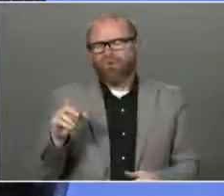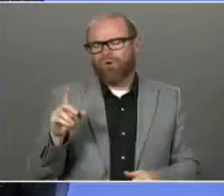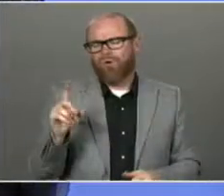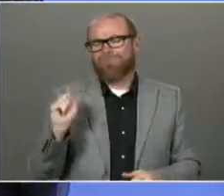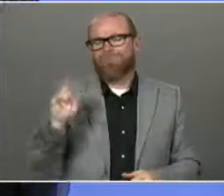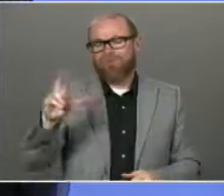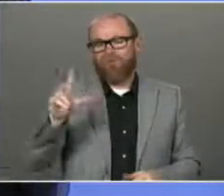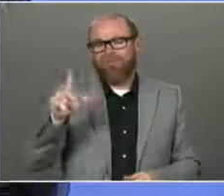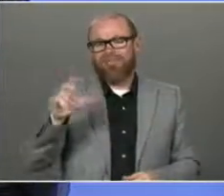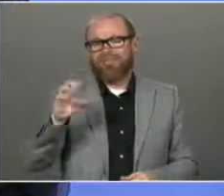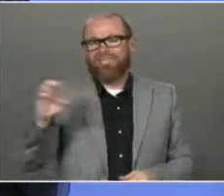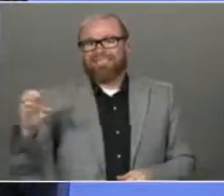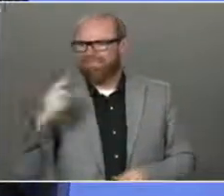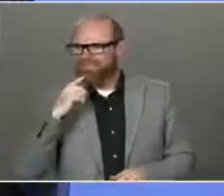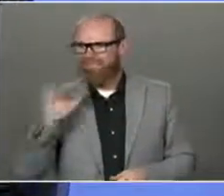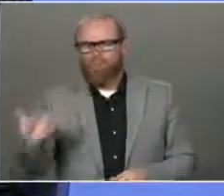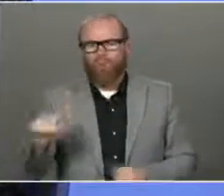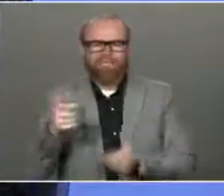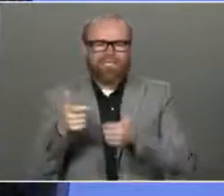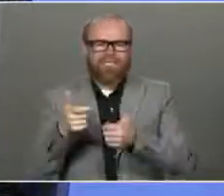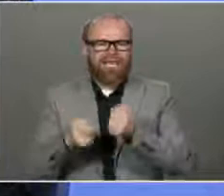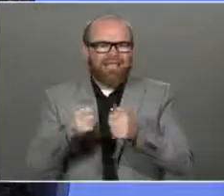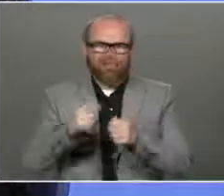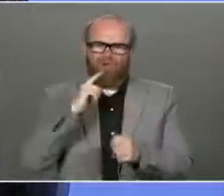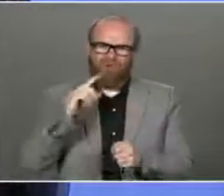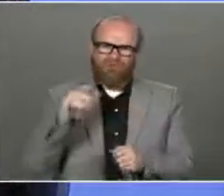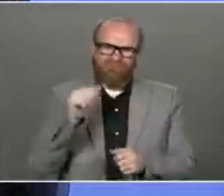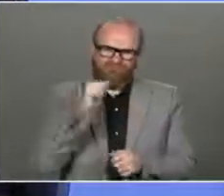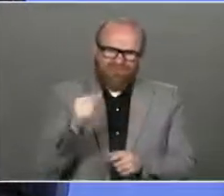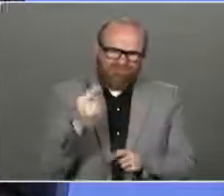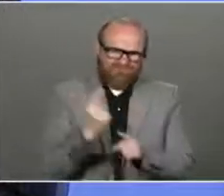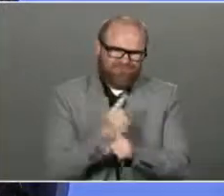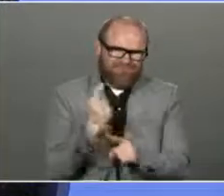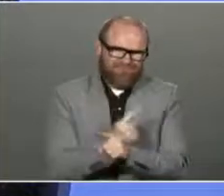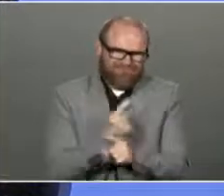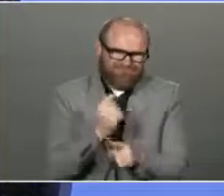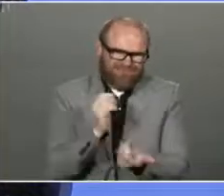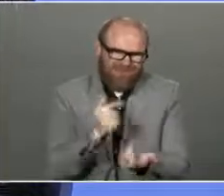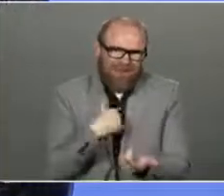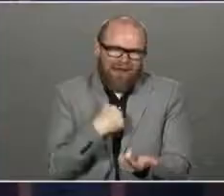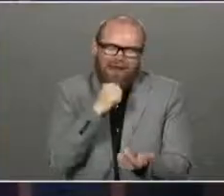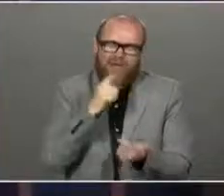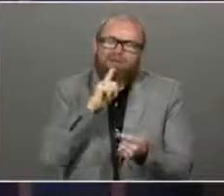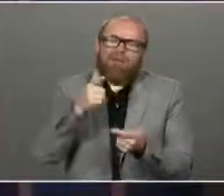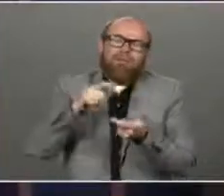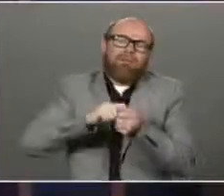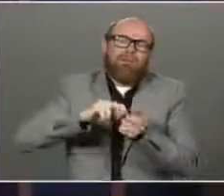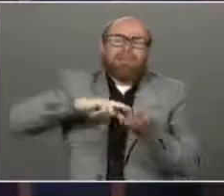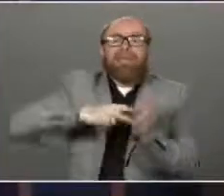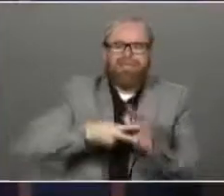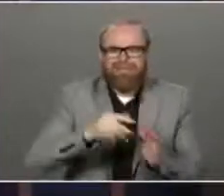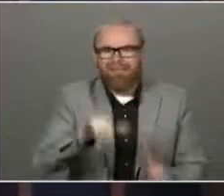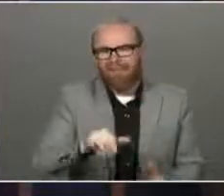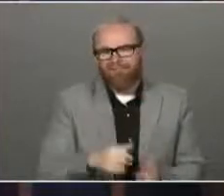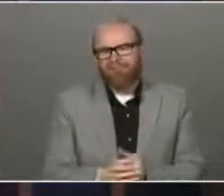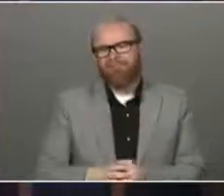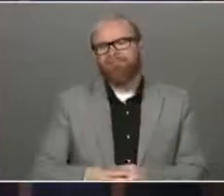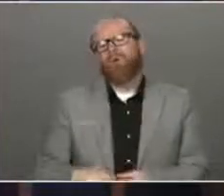that his texts were taken out of context for political reasons. What do you make of his texts? Well, I appreciate Senator